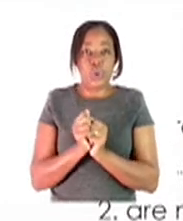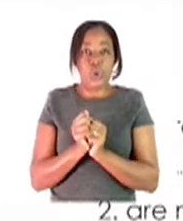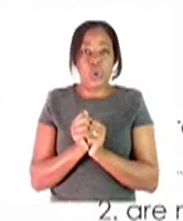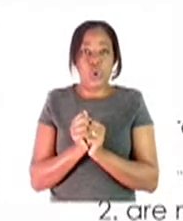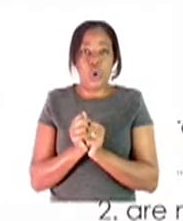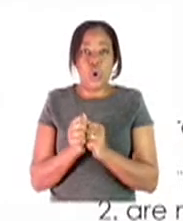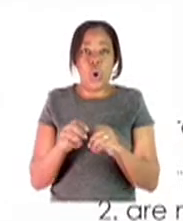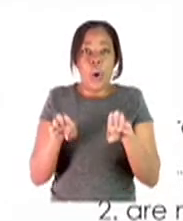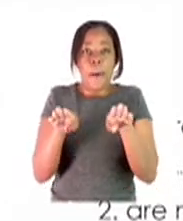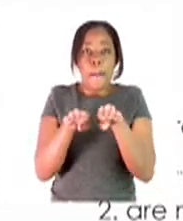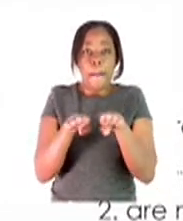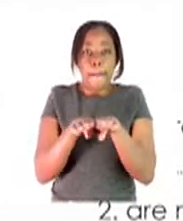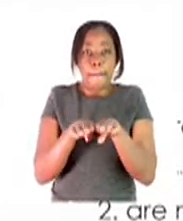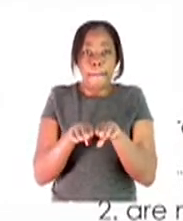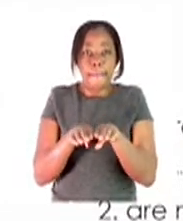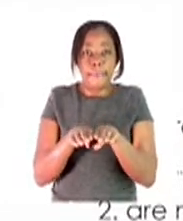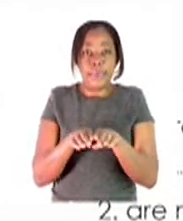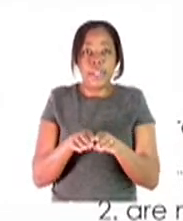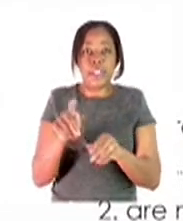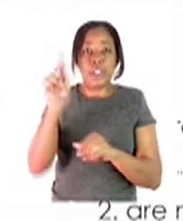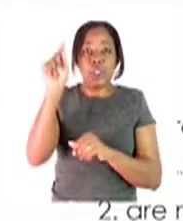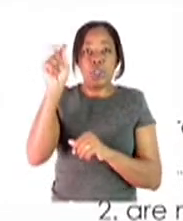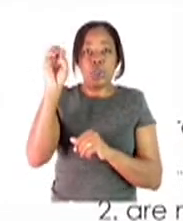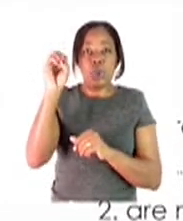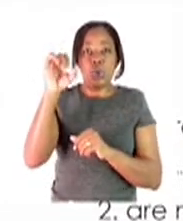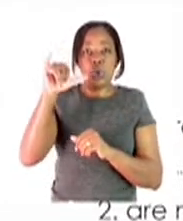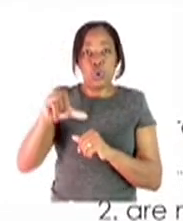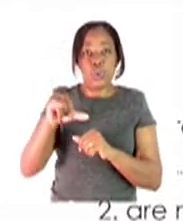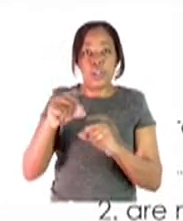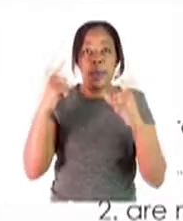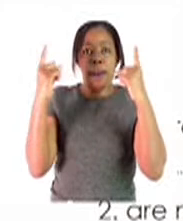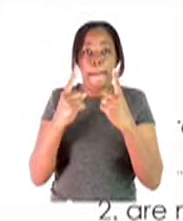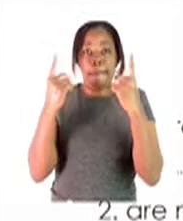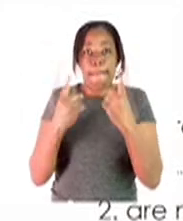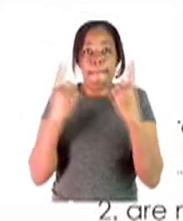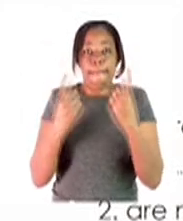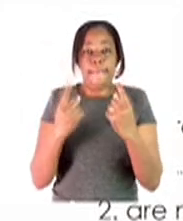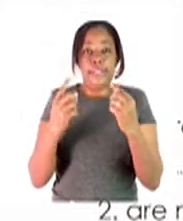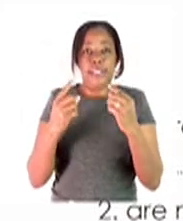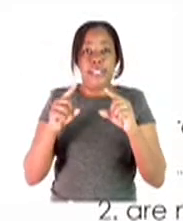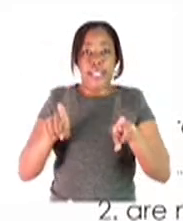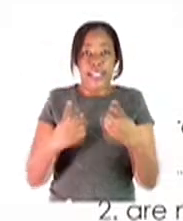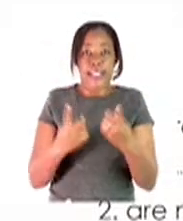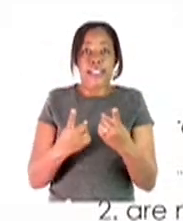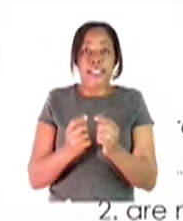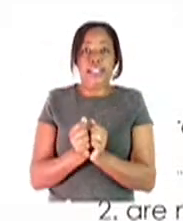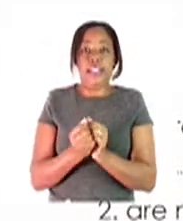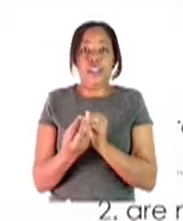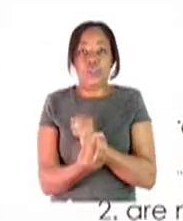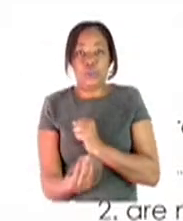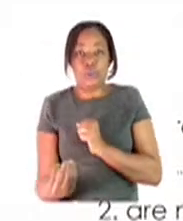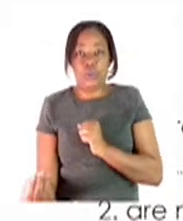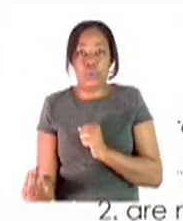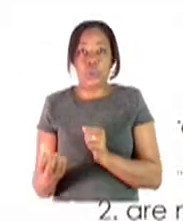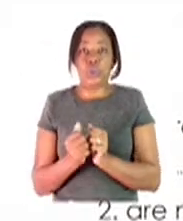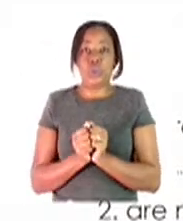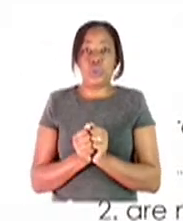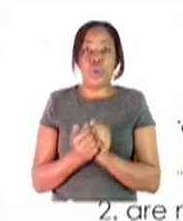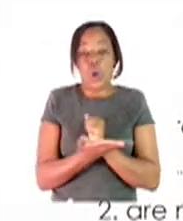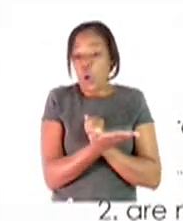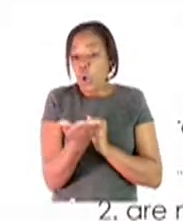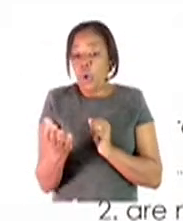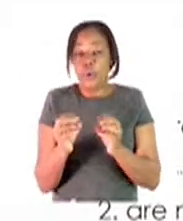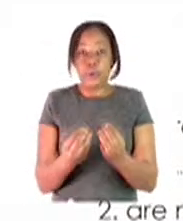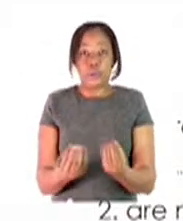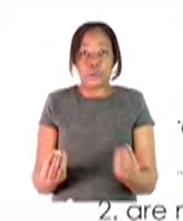Making toys, we, for all the children. Now look at the word again,